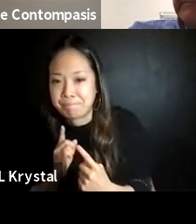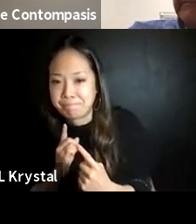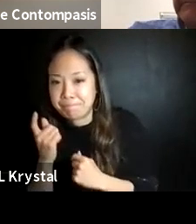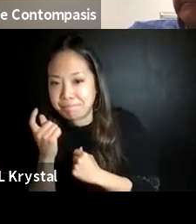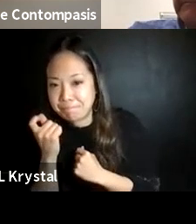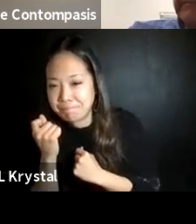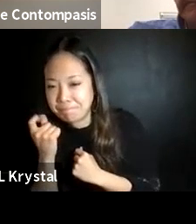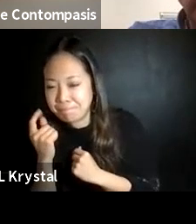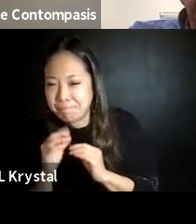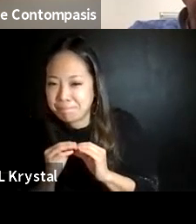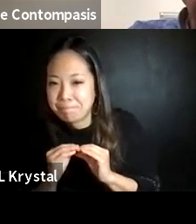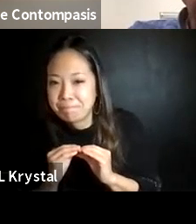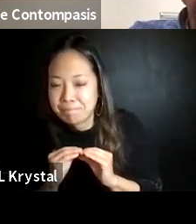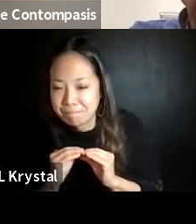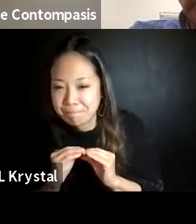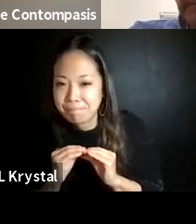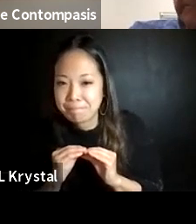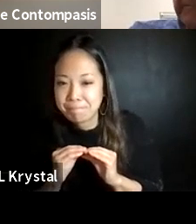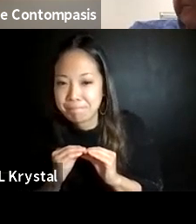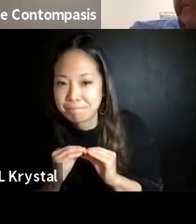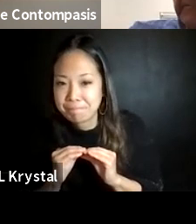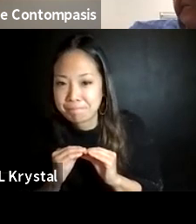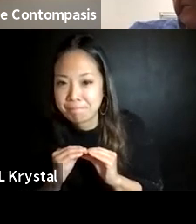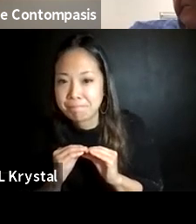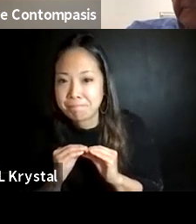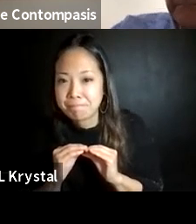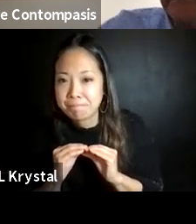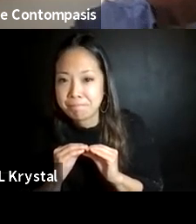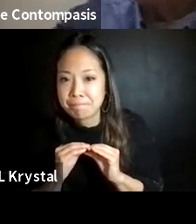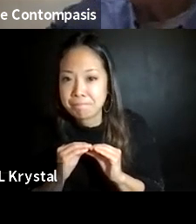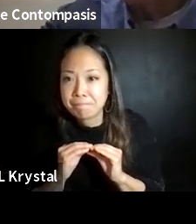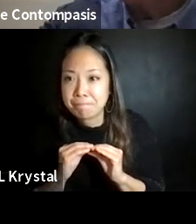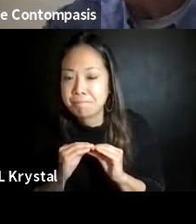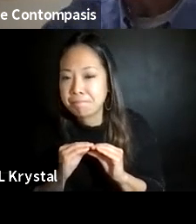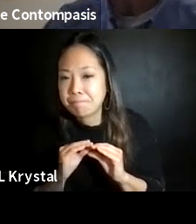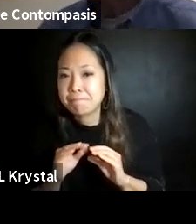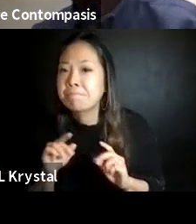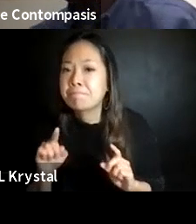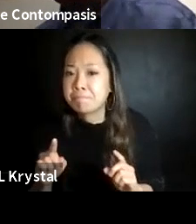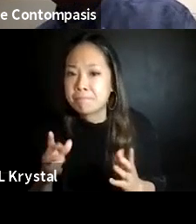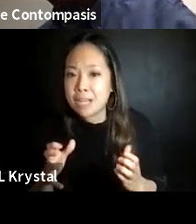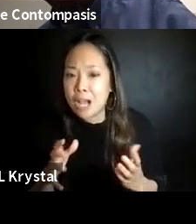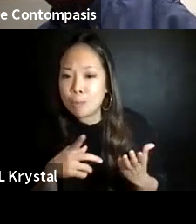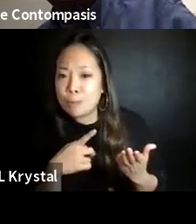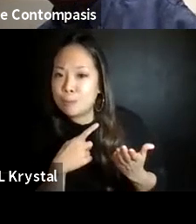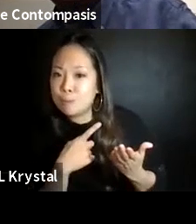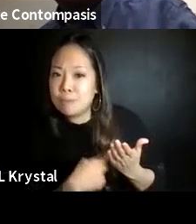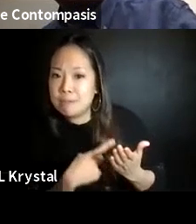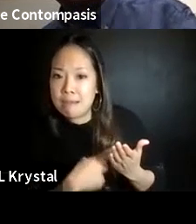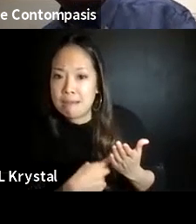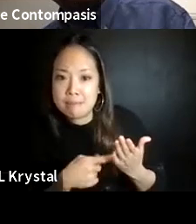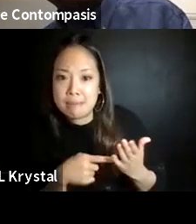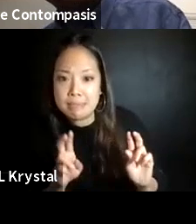the communication. Instead, I would like to discuss this issue frankly. In